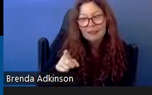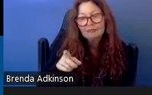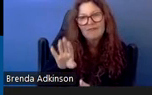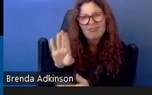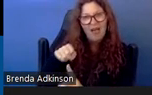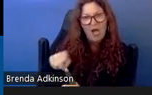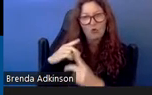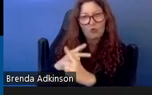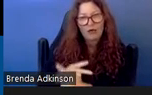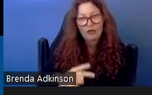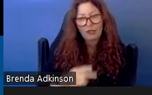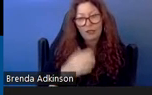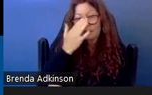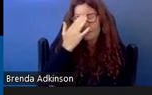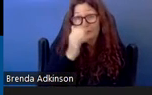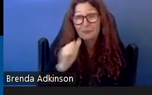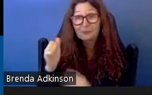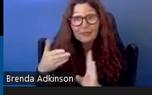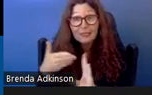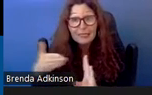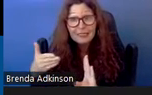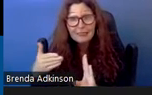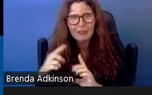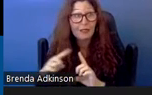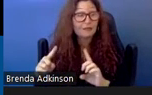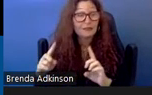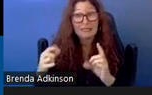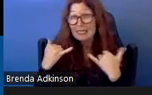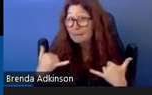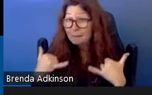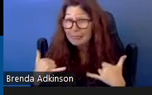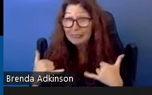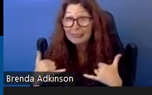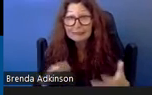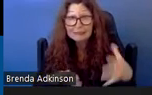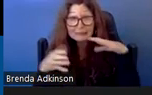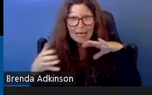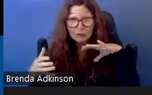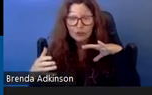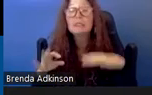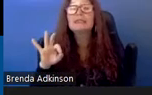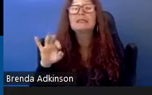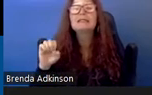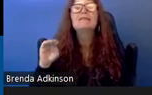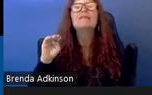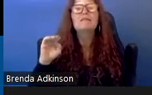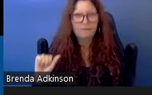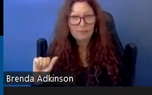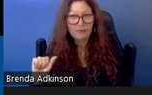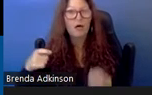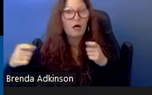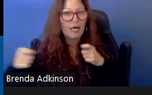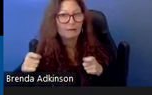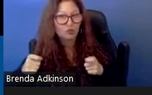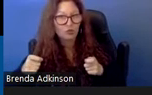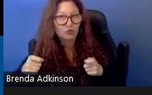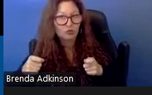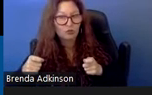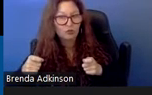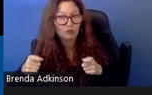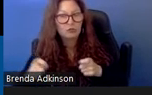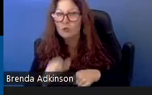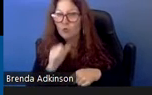grant. Anything that would have been immediate disaster case management is FEMA administered. So it wasn't the state, tribe, or territory. It would